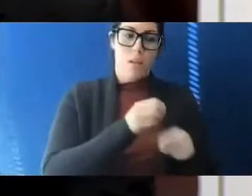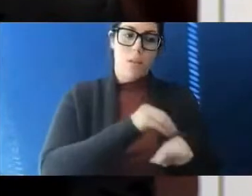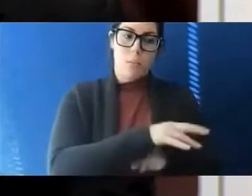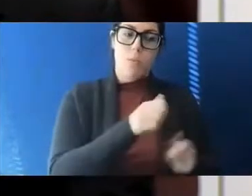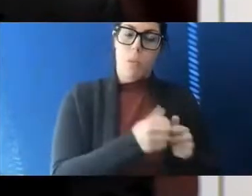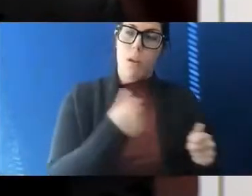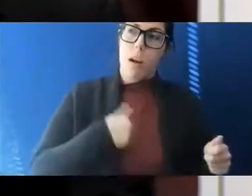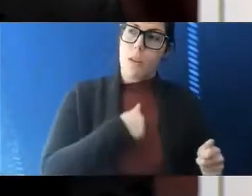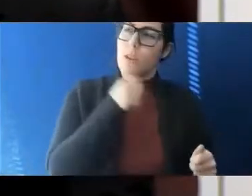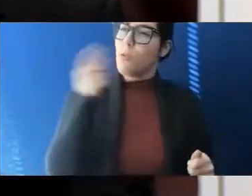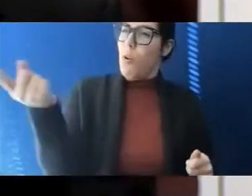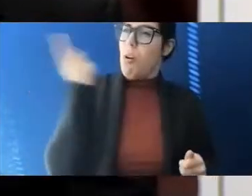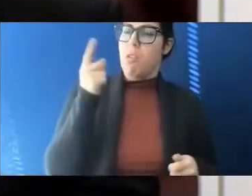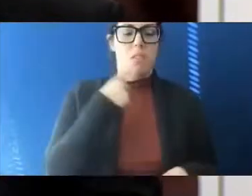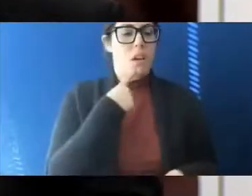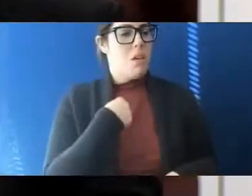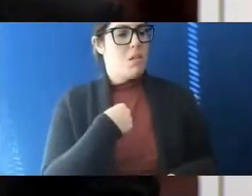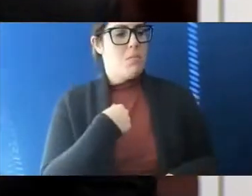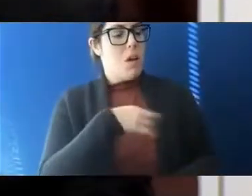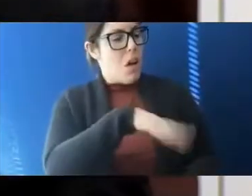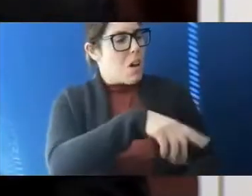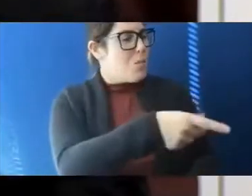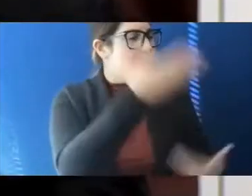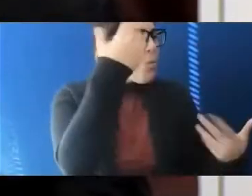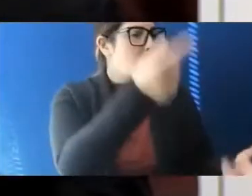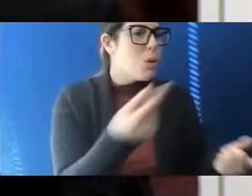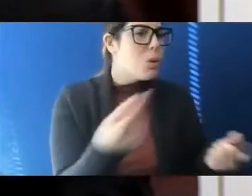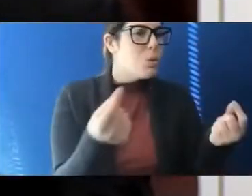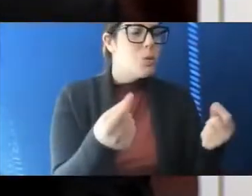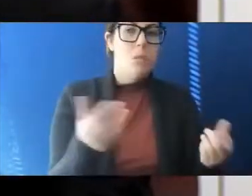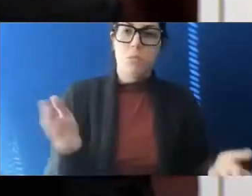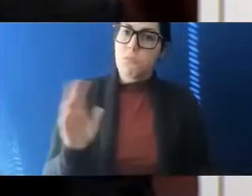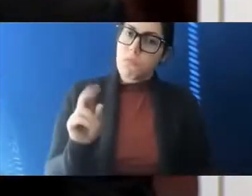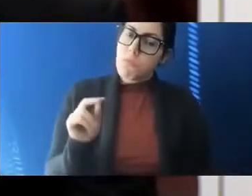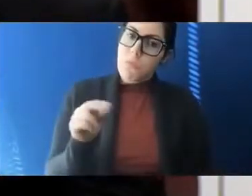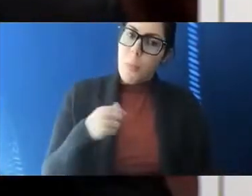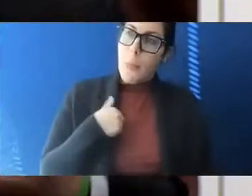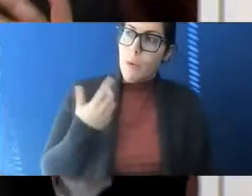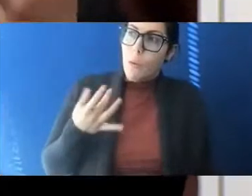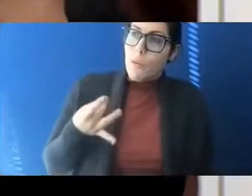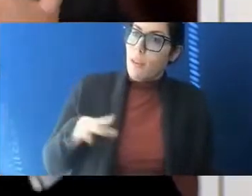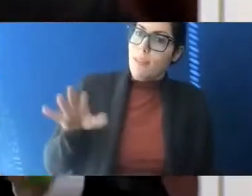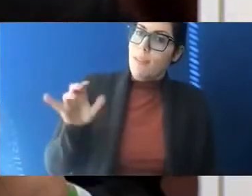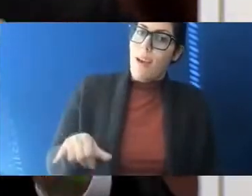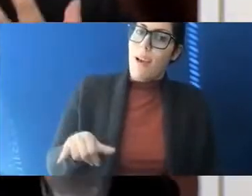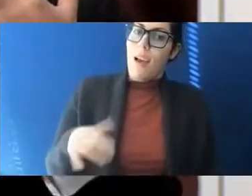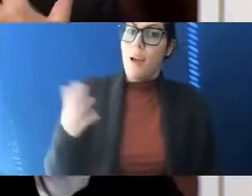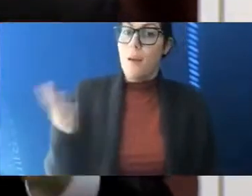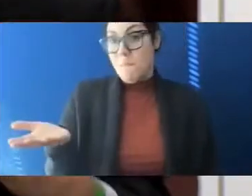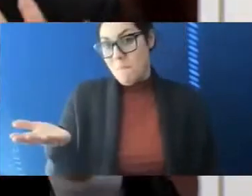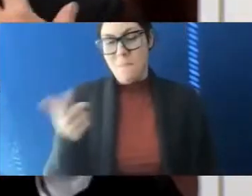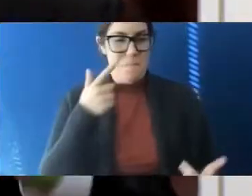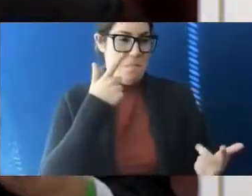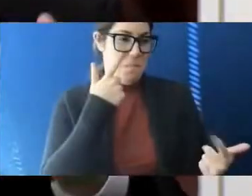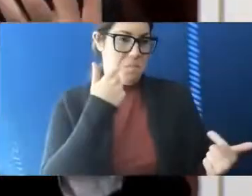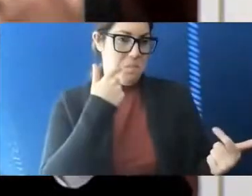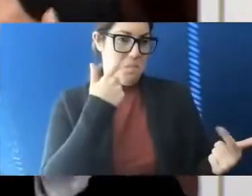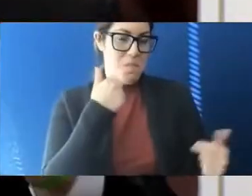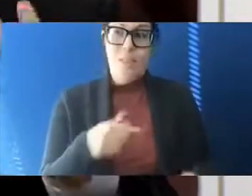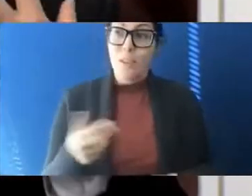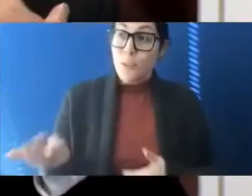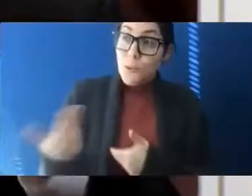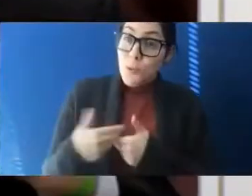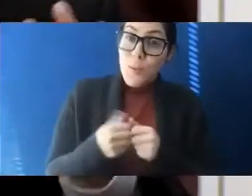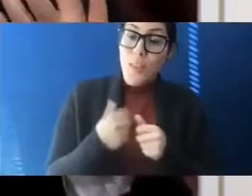come here and tell me in my face that I don't know what I'm doing, because I maybe not like it. So join